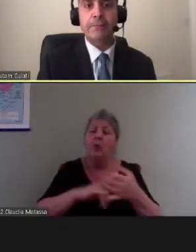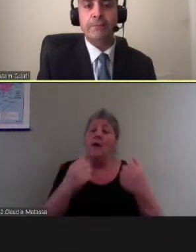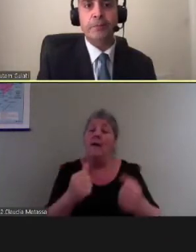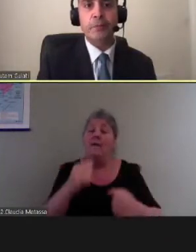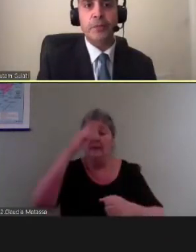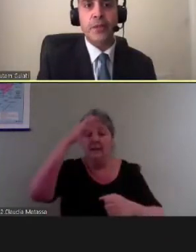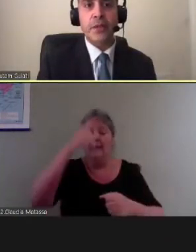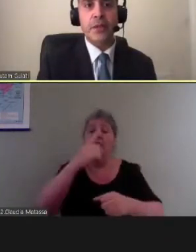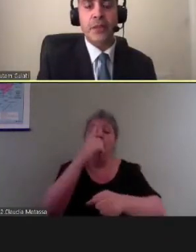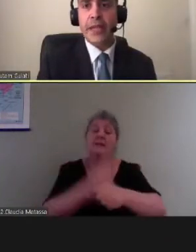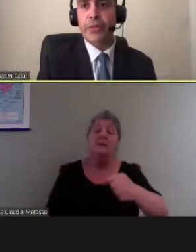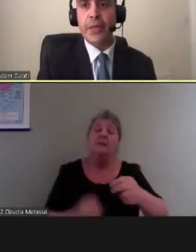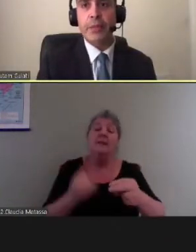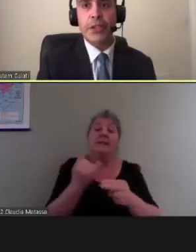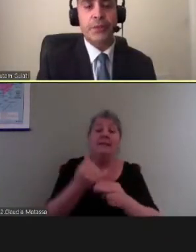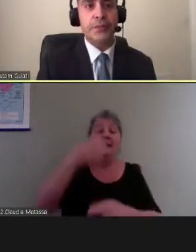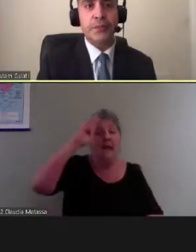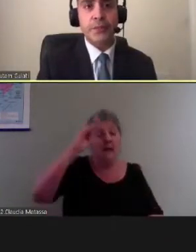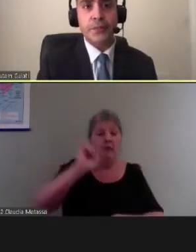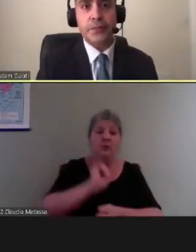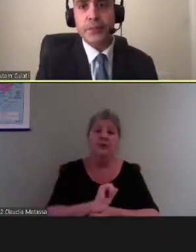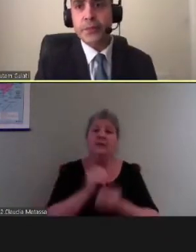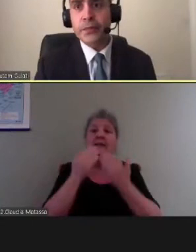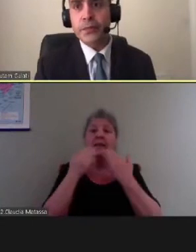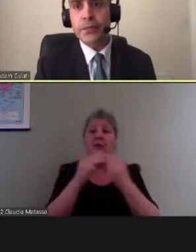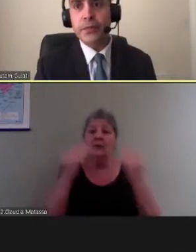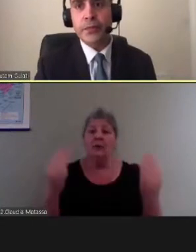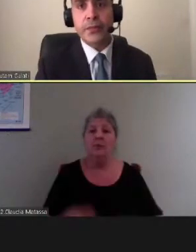prisons. Thank you very much.